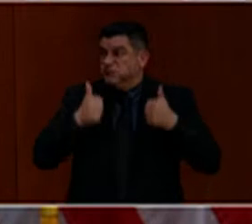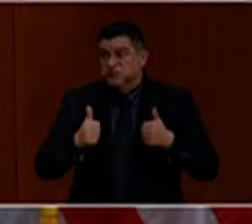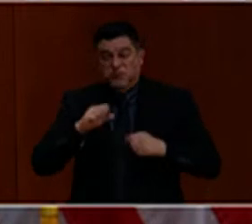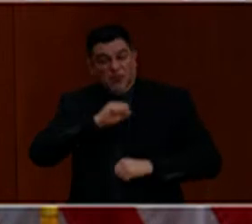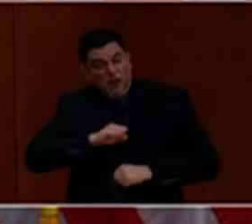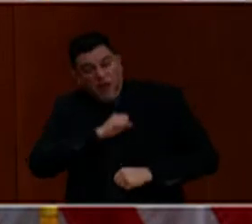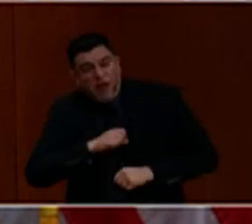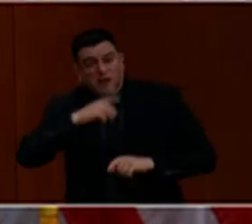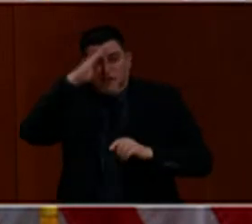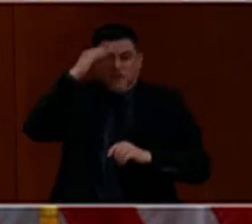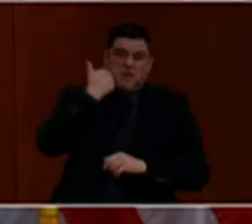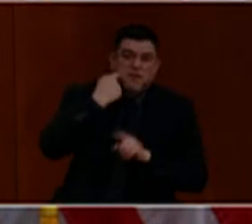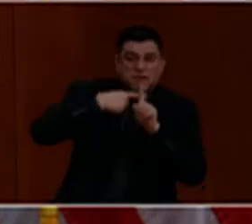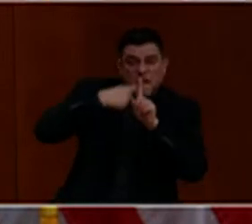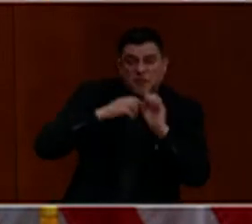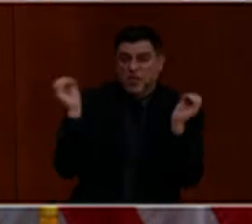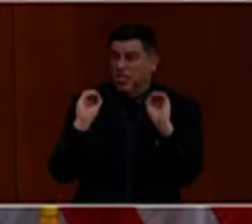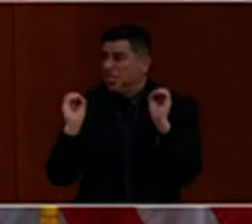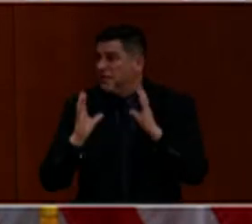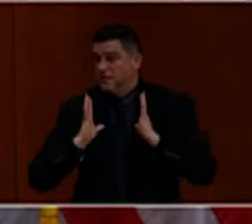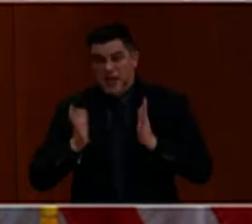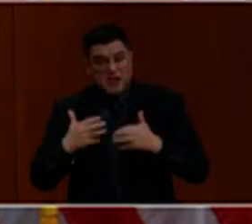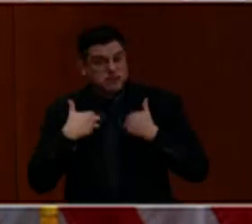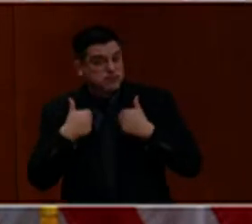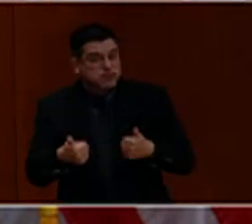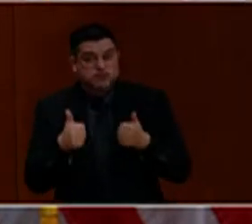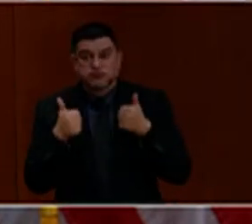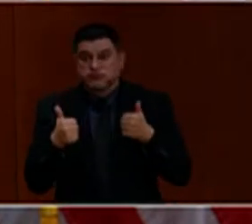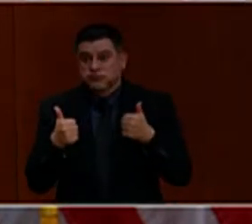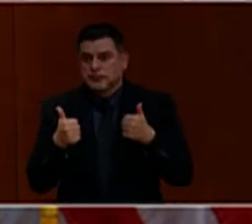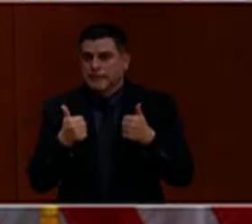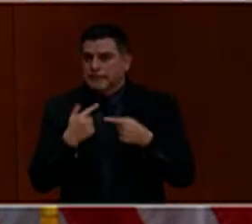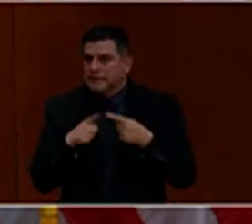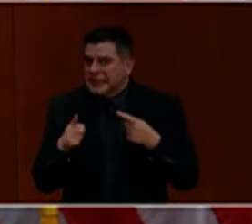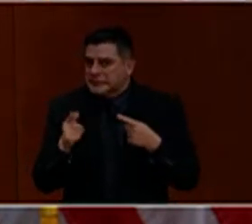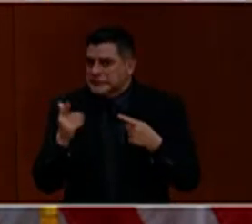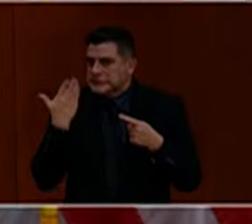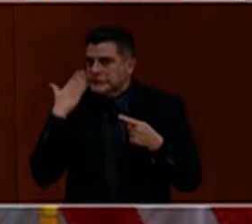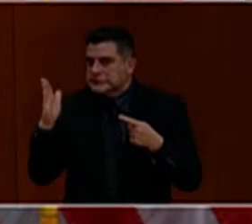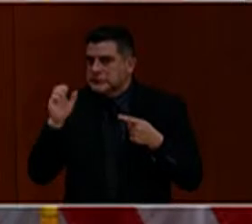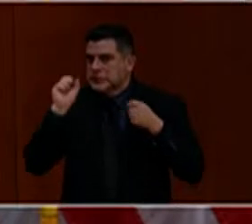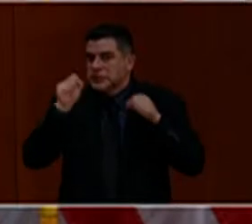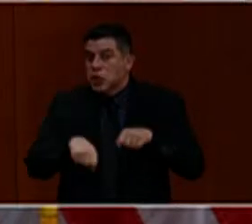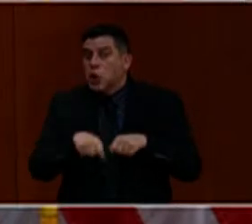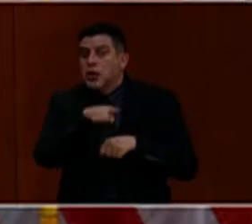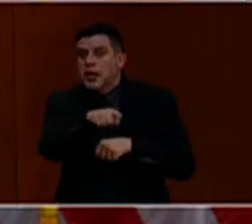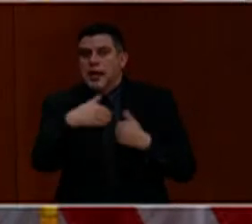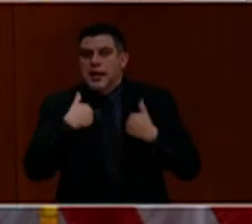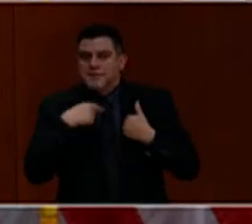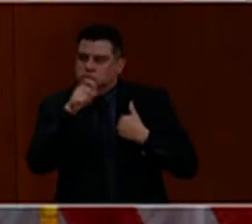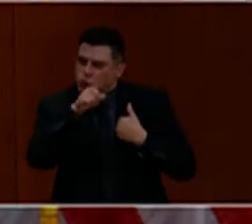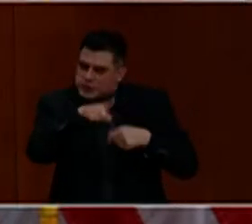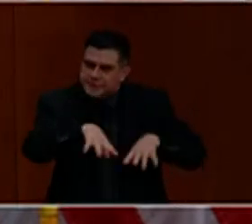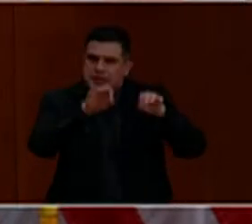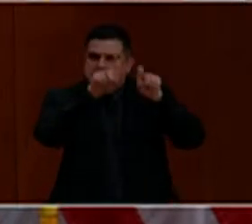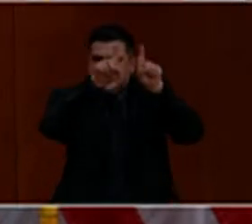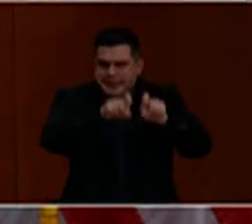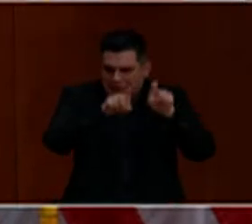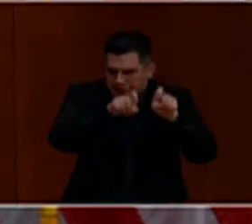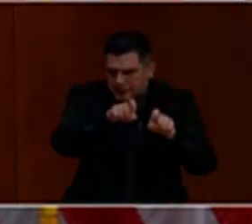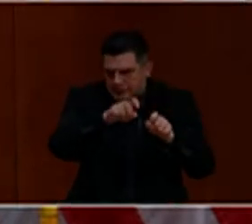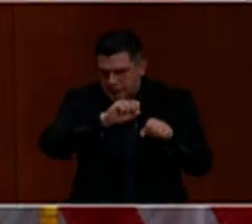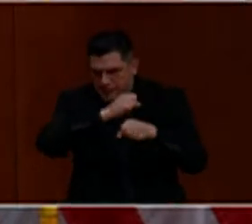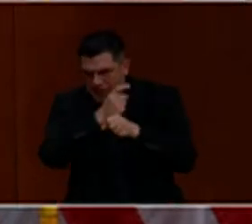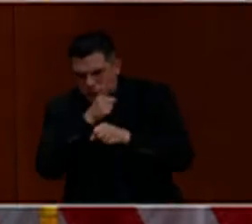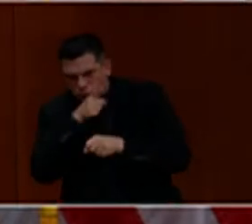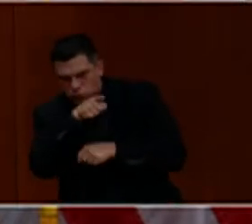is either through a test. But even then, how active that infection is, and then obviously once the residents develop